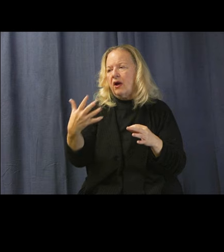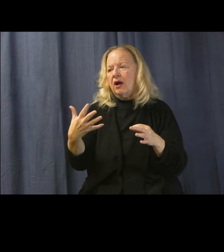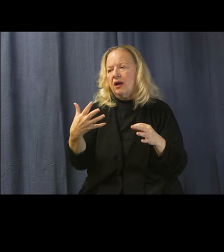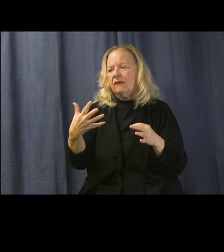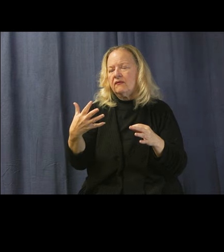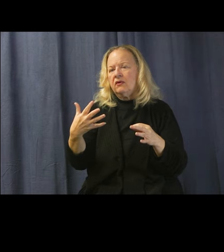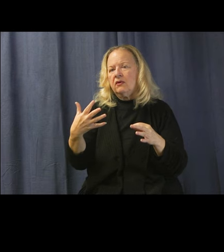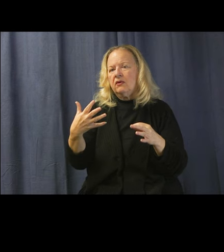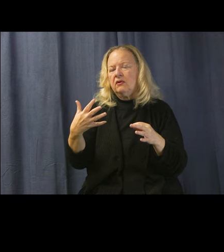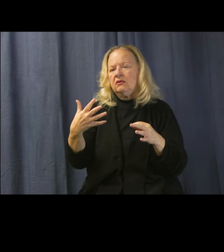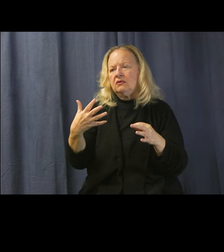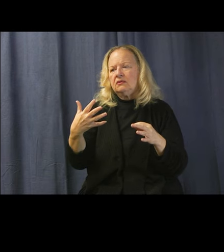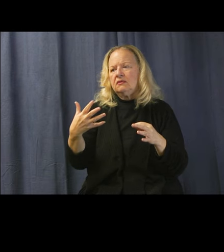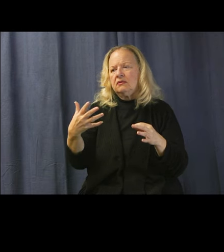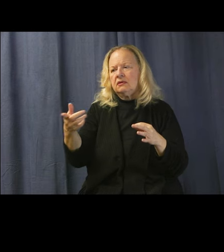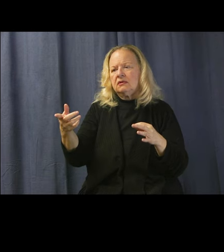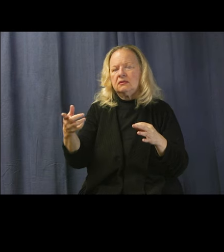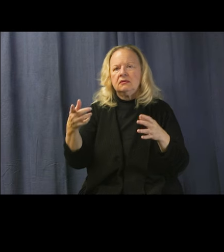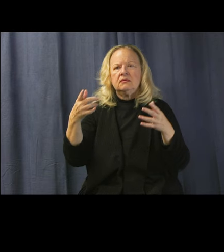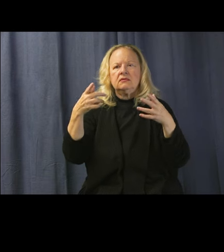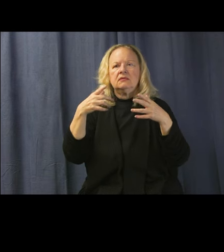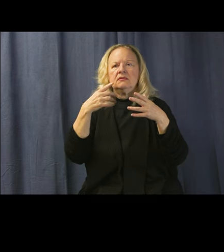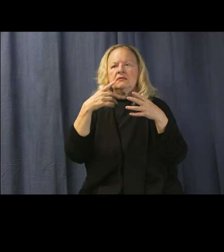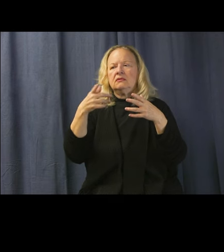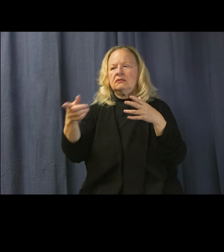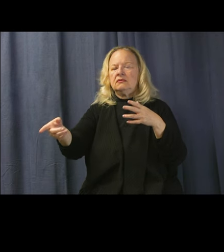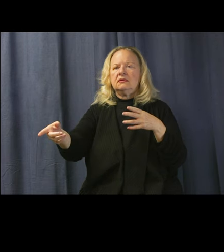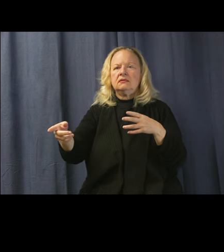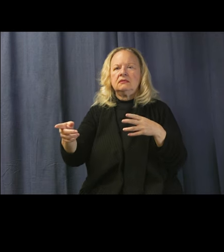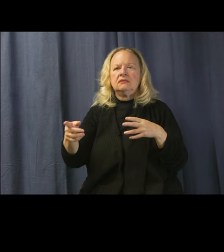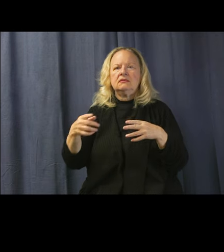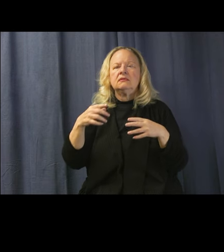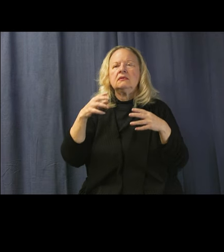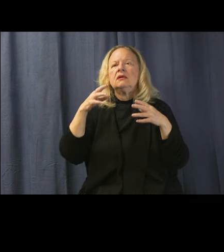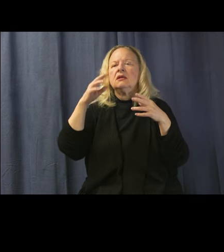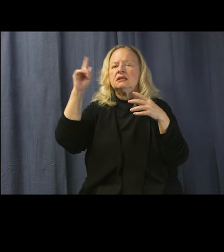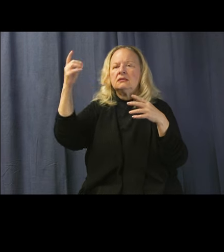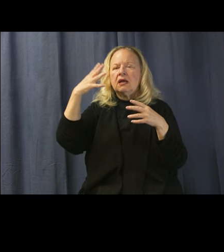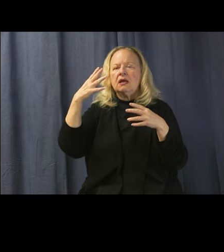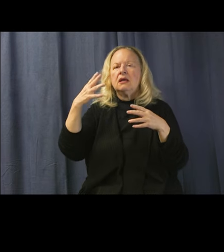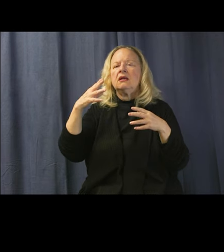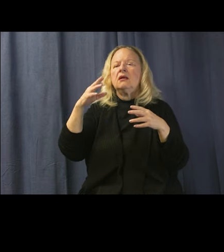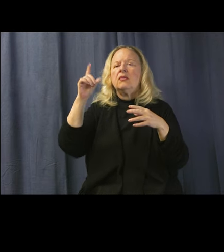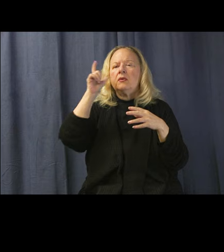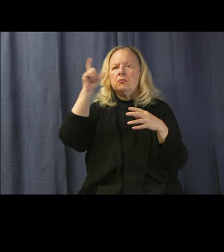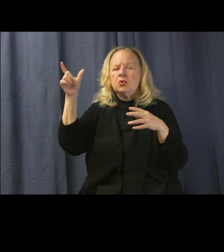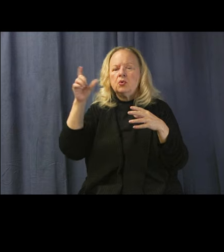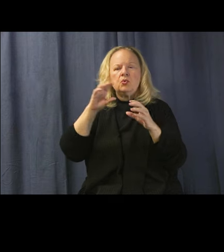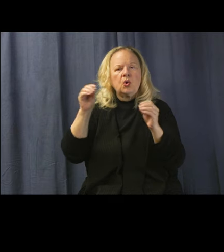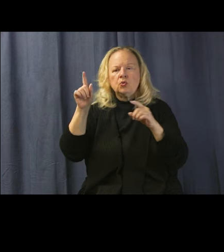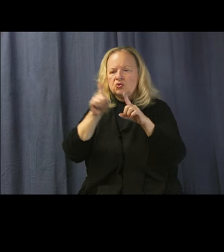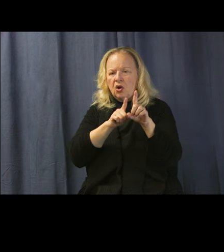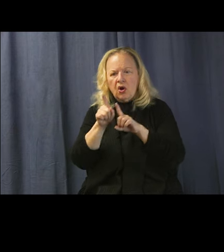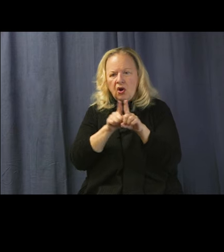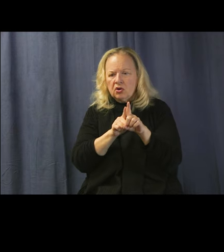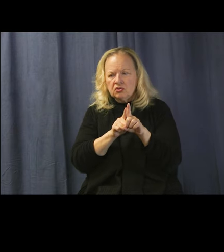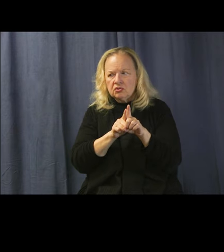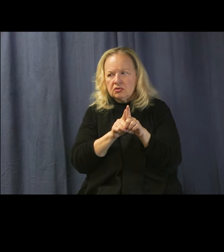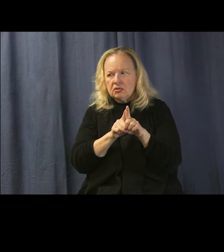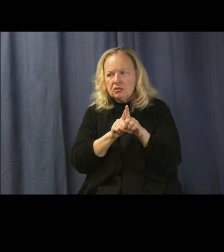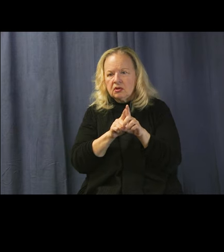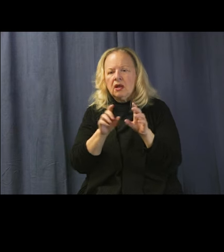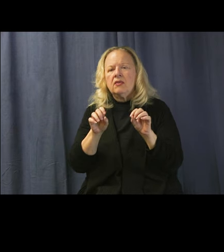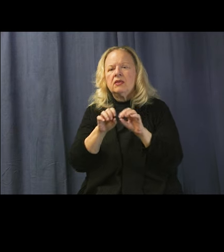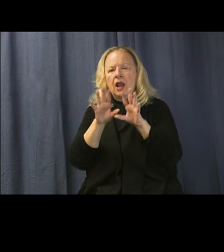1-5. Now you have to understand, when he said, let there be light, there was no sun, there was no moon, there was no stars.